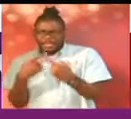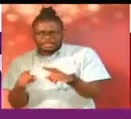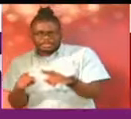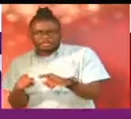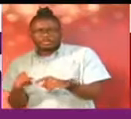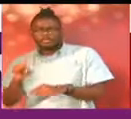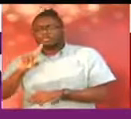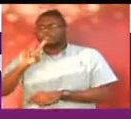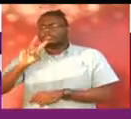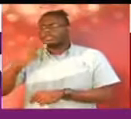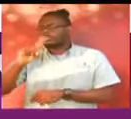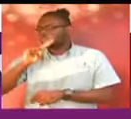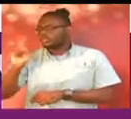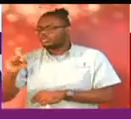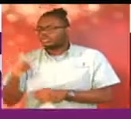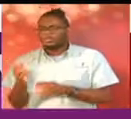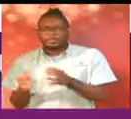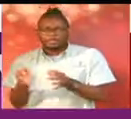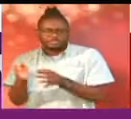clarity to this matter.